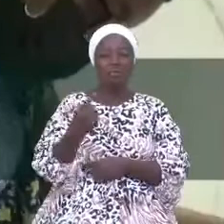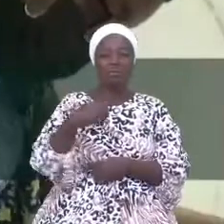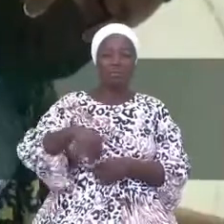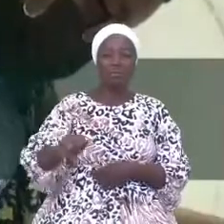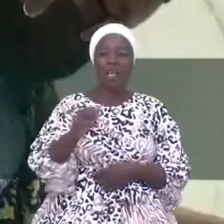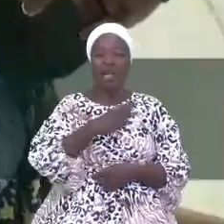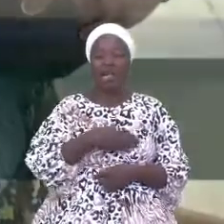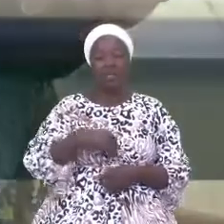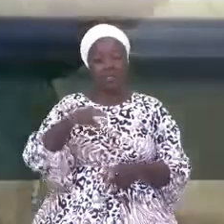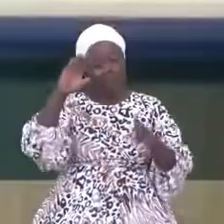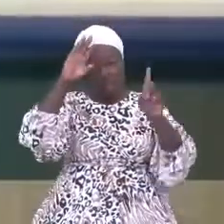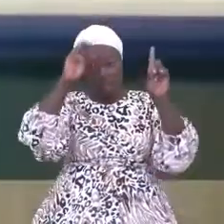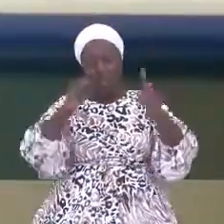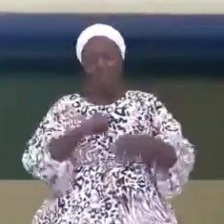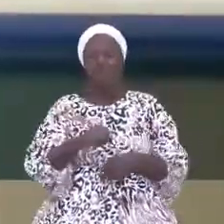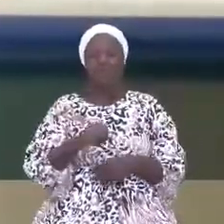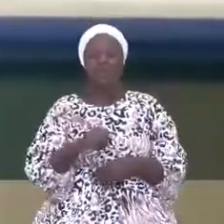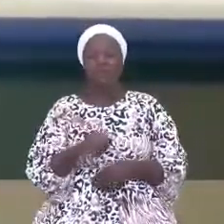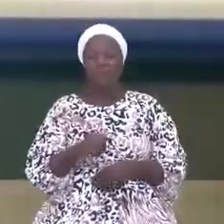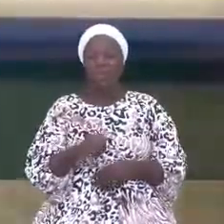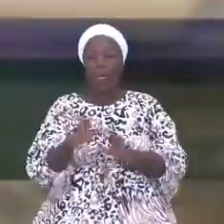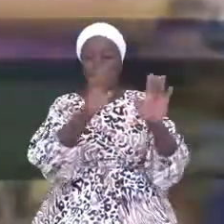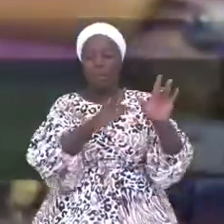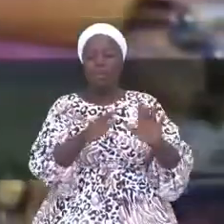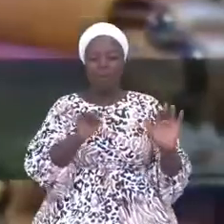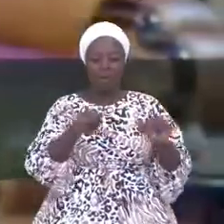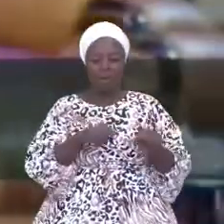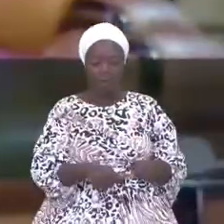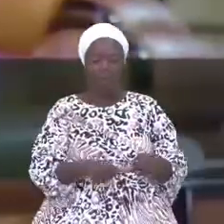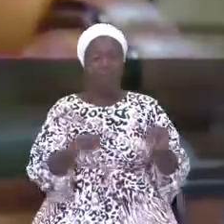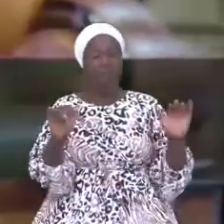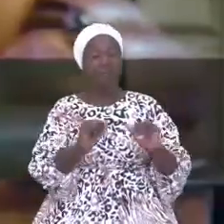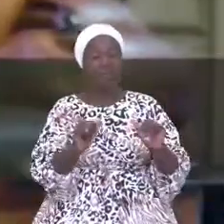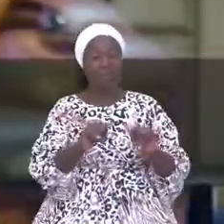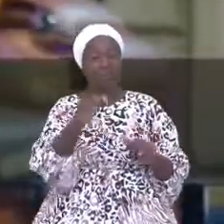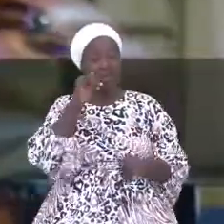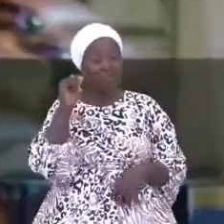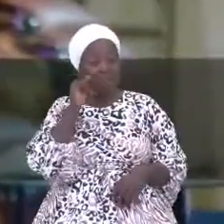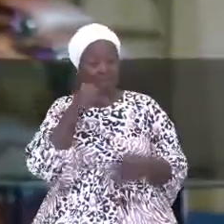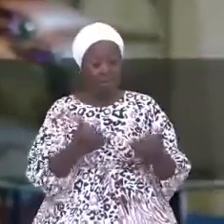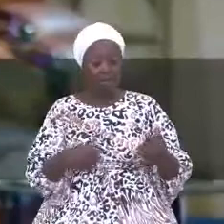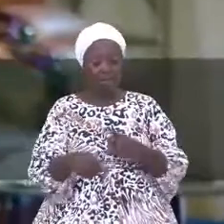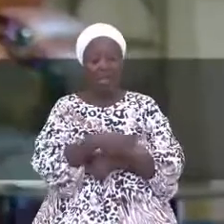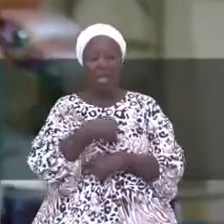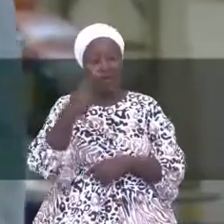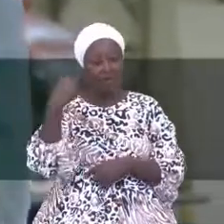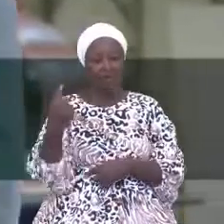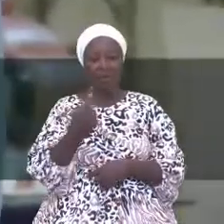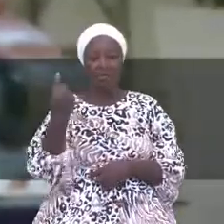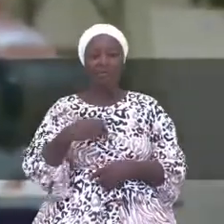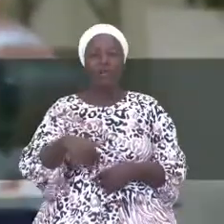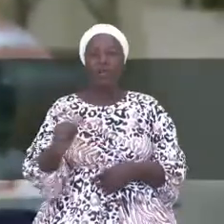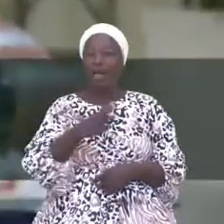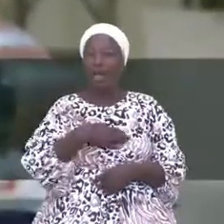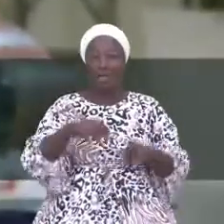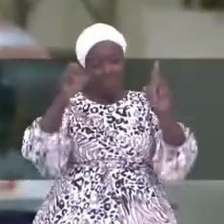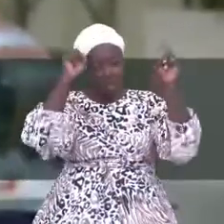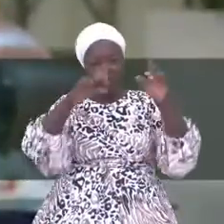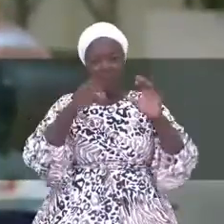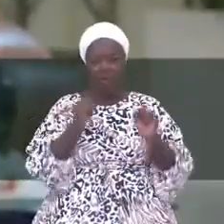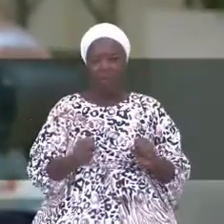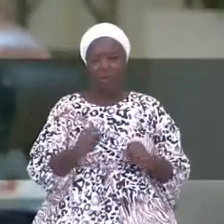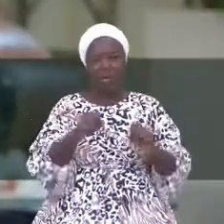his mercy remains the same yesterday, today, and forever. And his power and